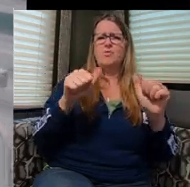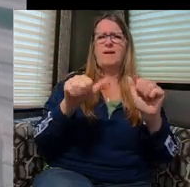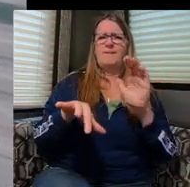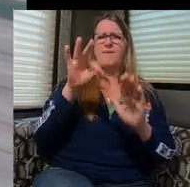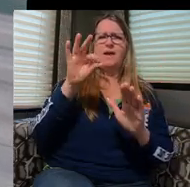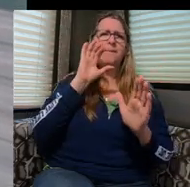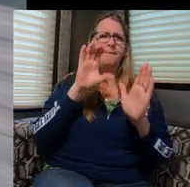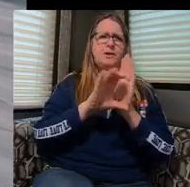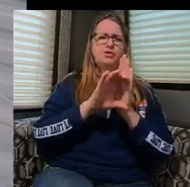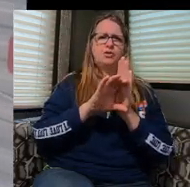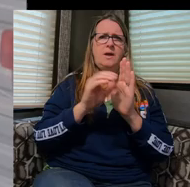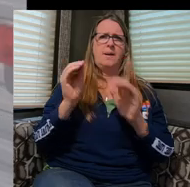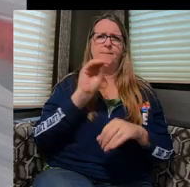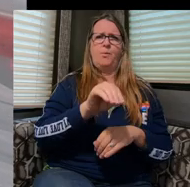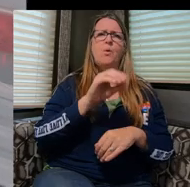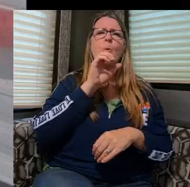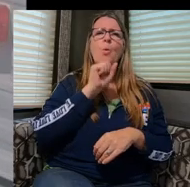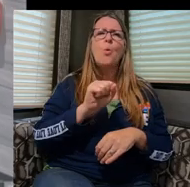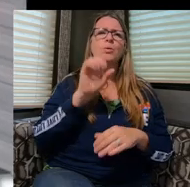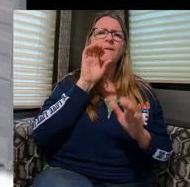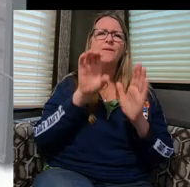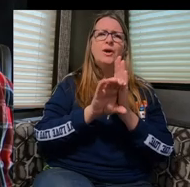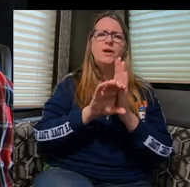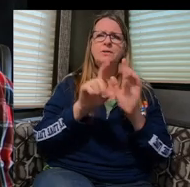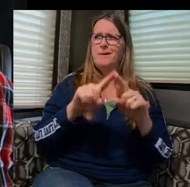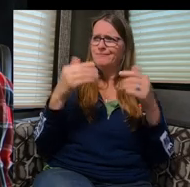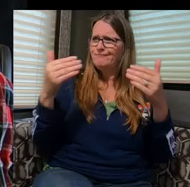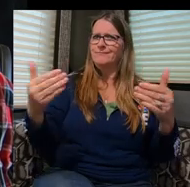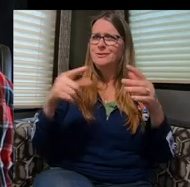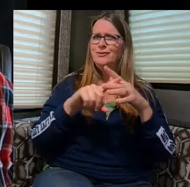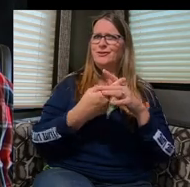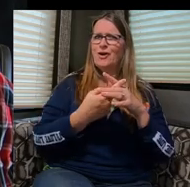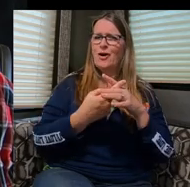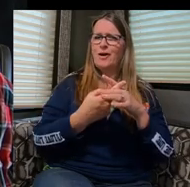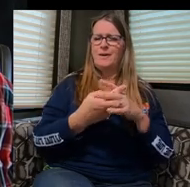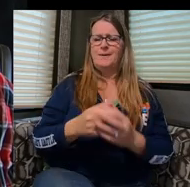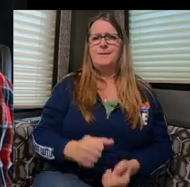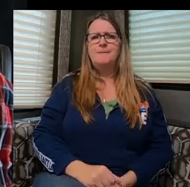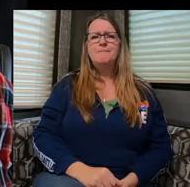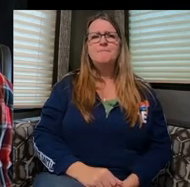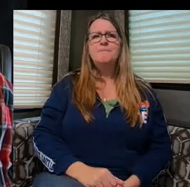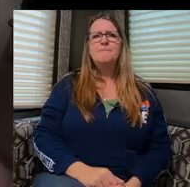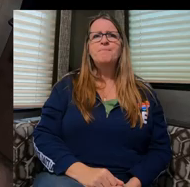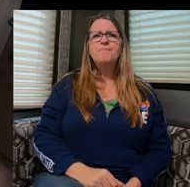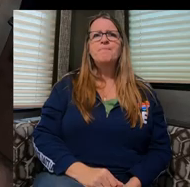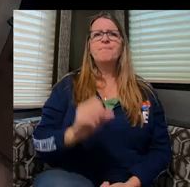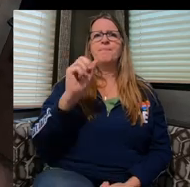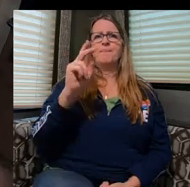some footage maybe and put that in there, some old footage. Sounds good. But let's get started. I got to get started on this